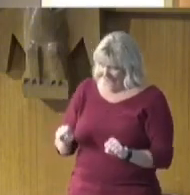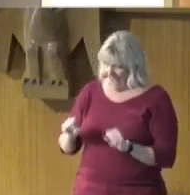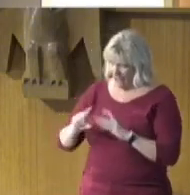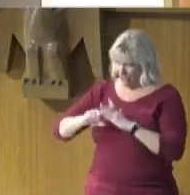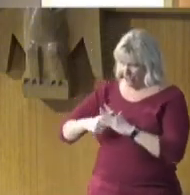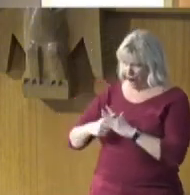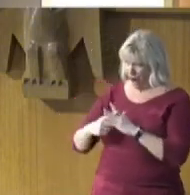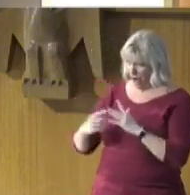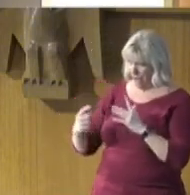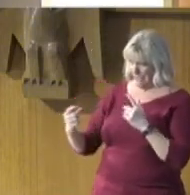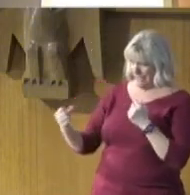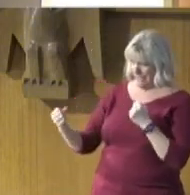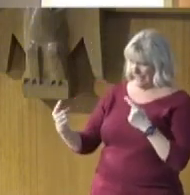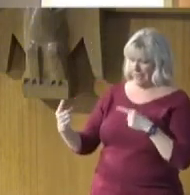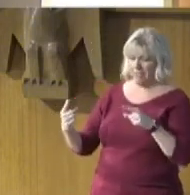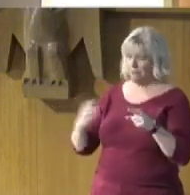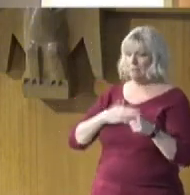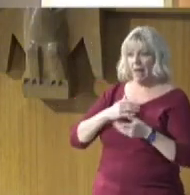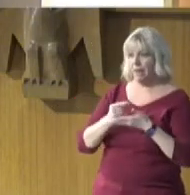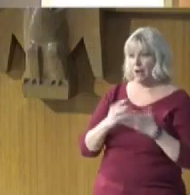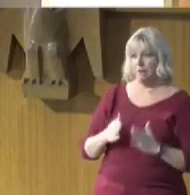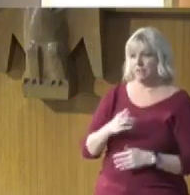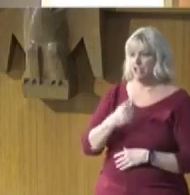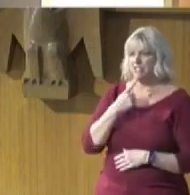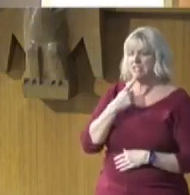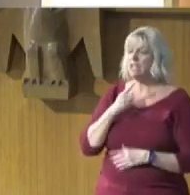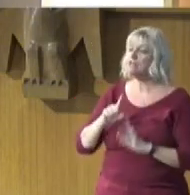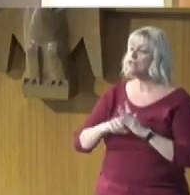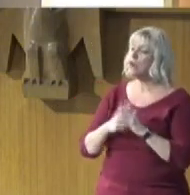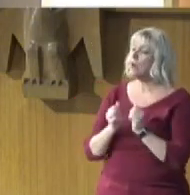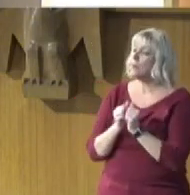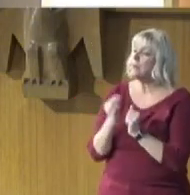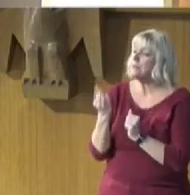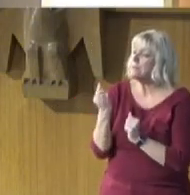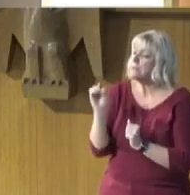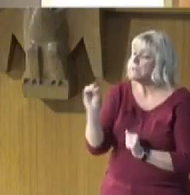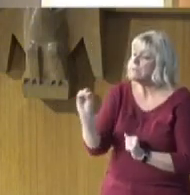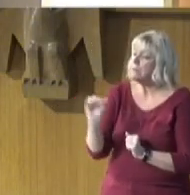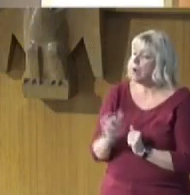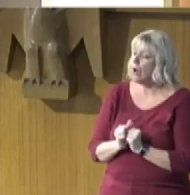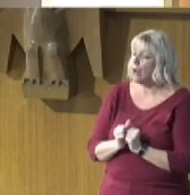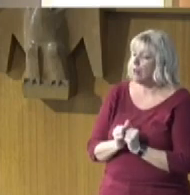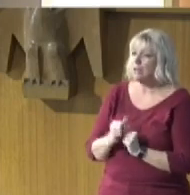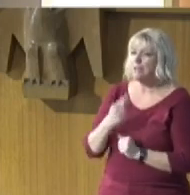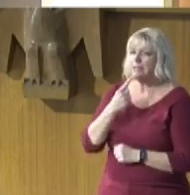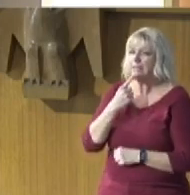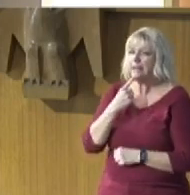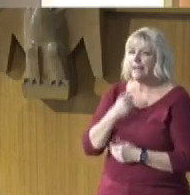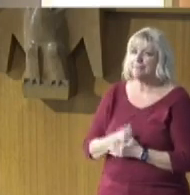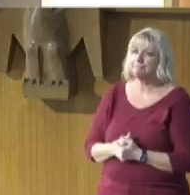the thing my therapist worked with me on is she's like, can you just start with something small? Can you say,